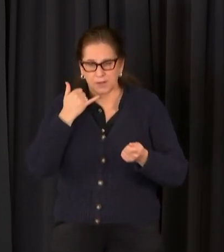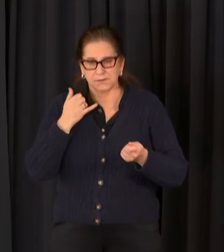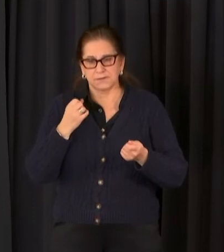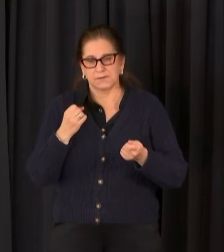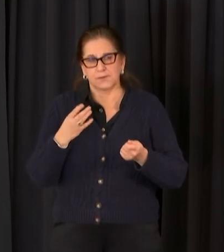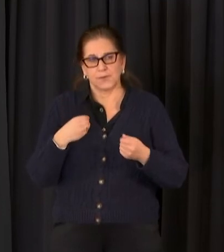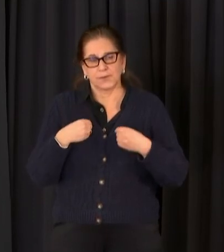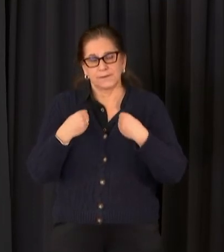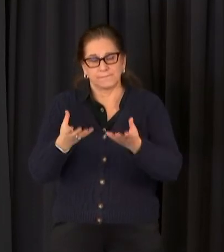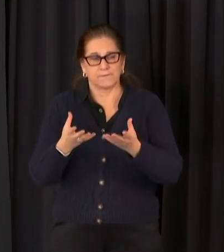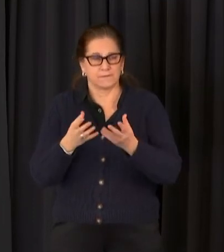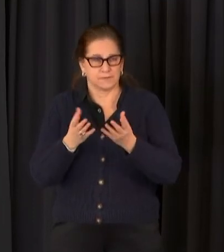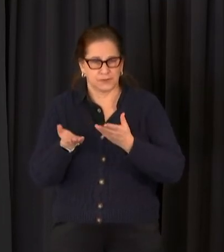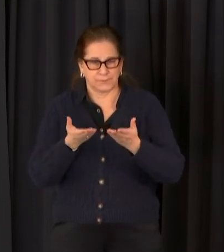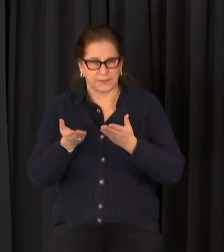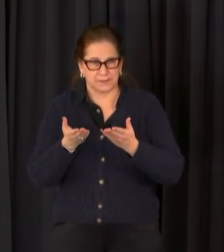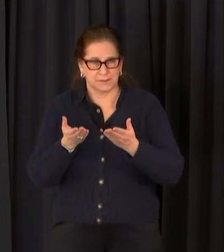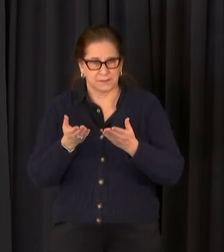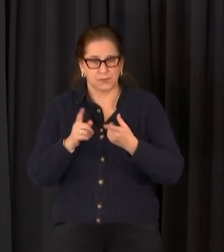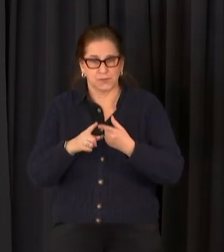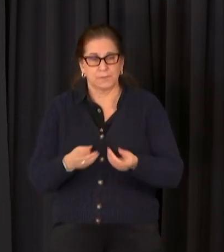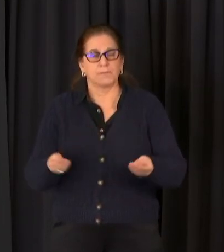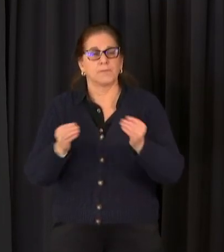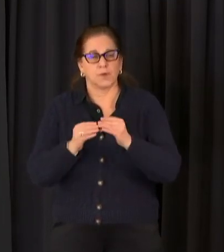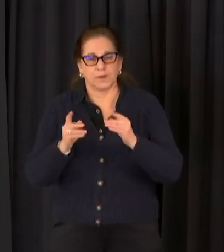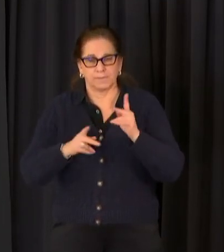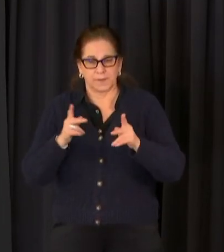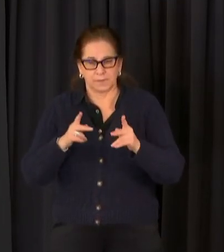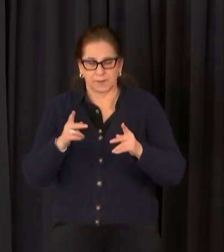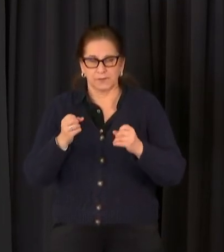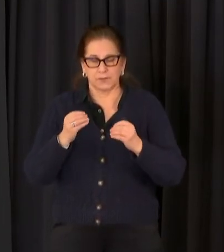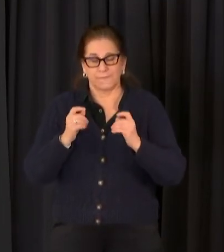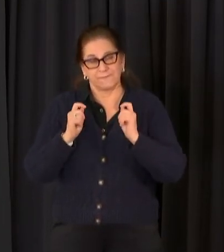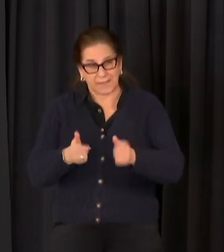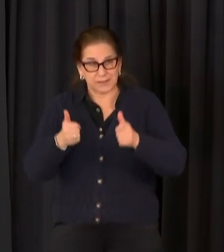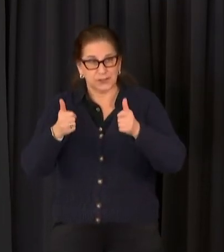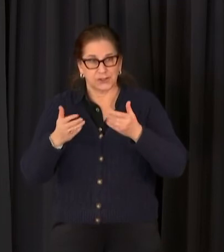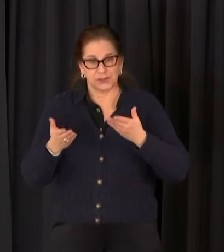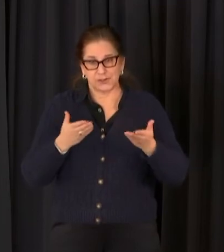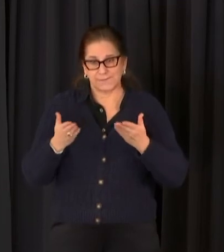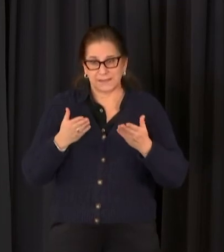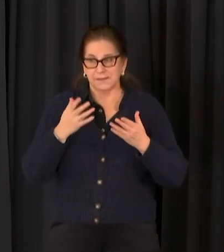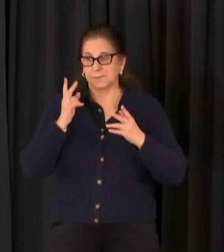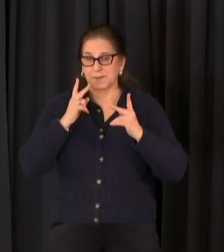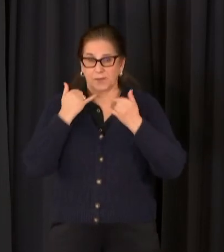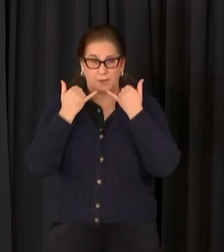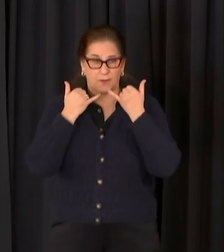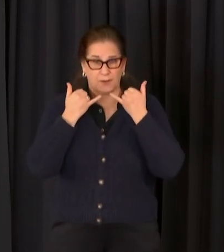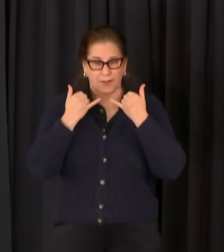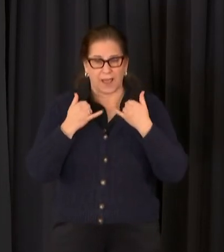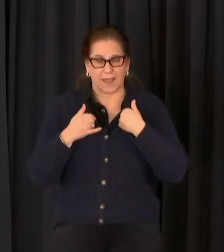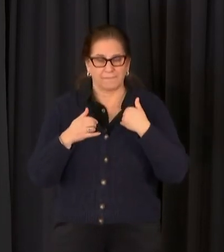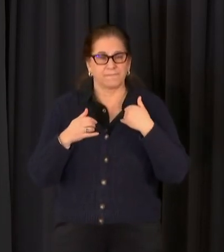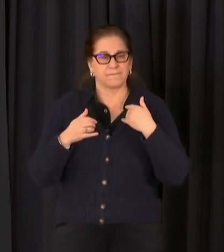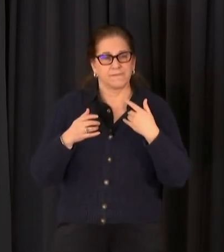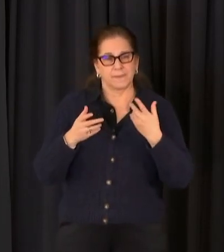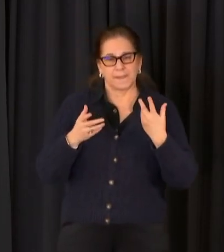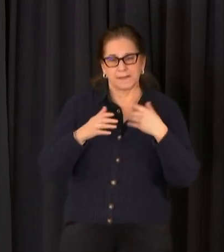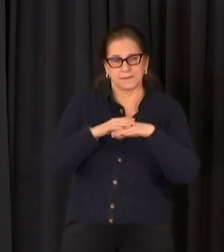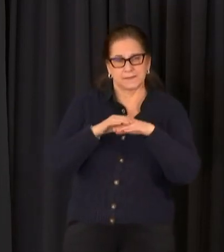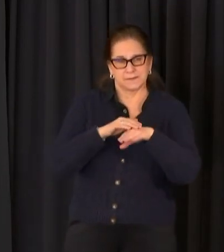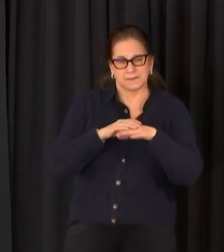begin serving more people and serving them quickly. So it is not, I don't take it lightly, and that's why we're taking